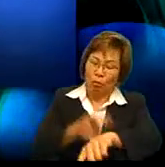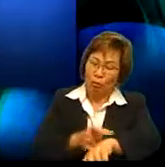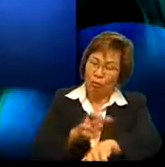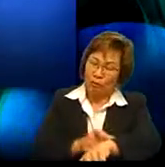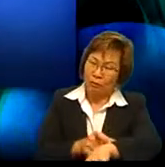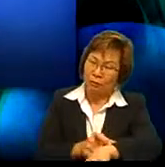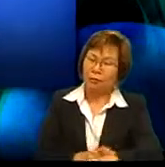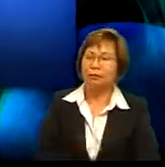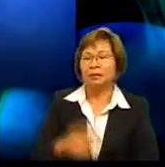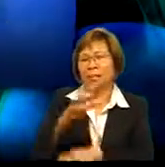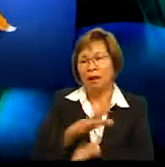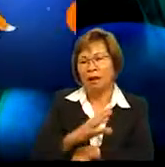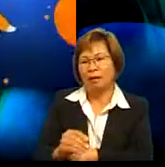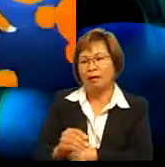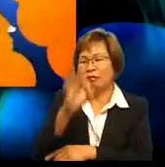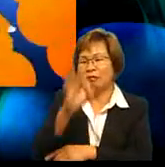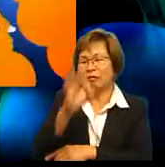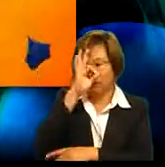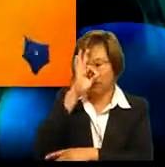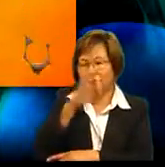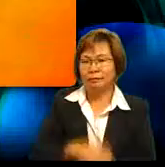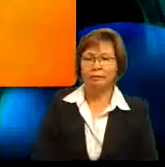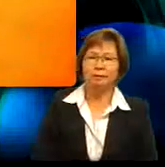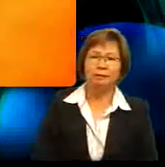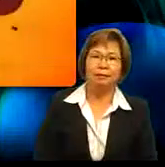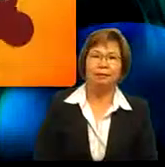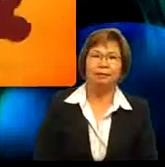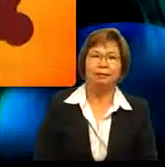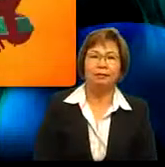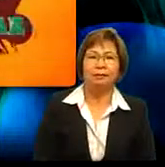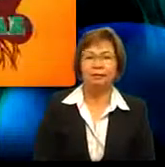watch, and fox.